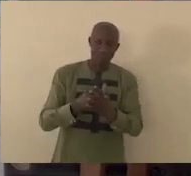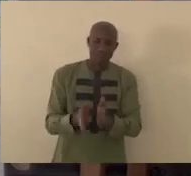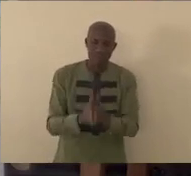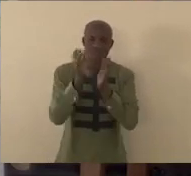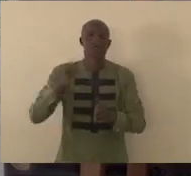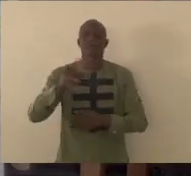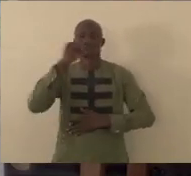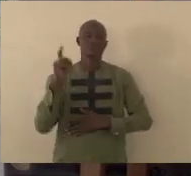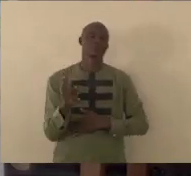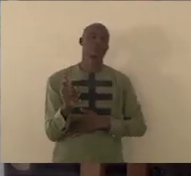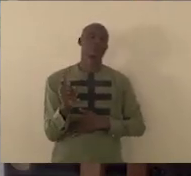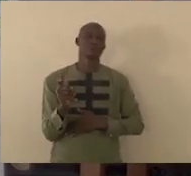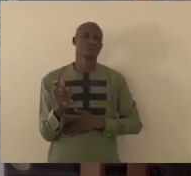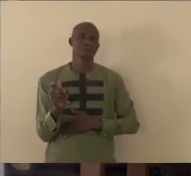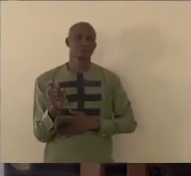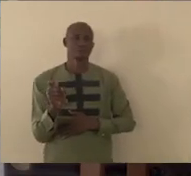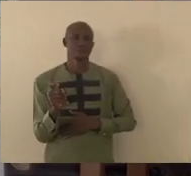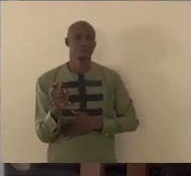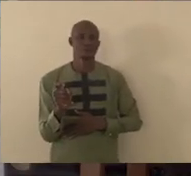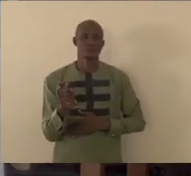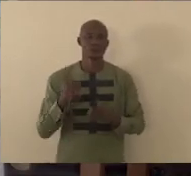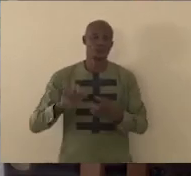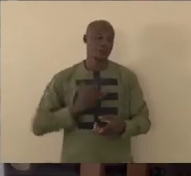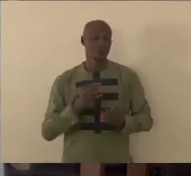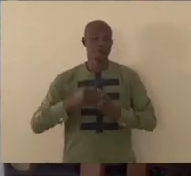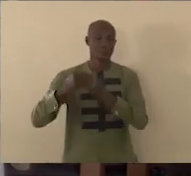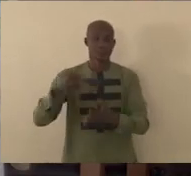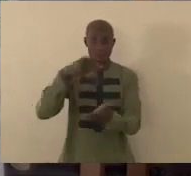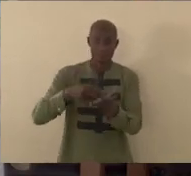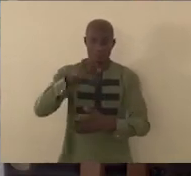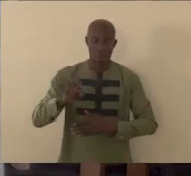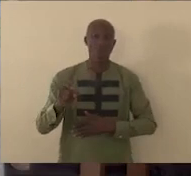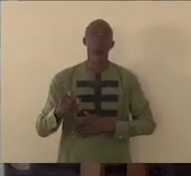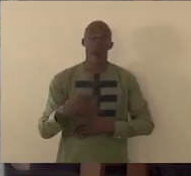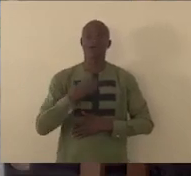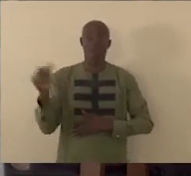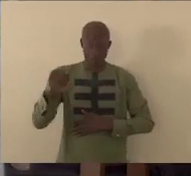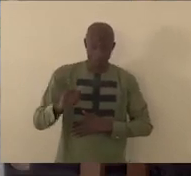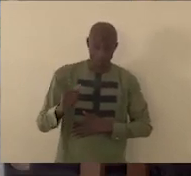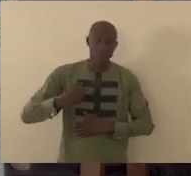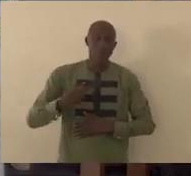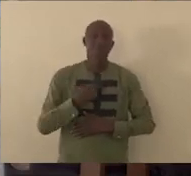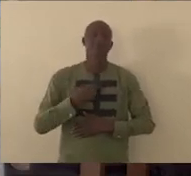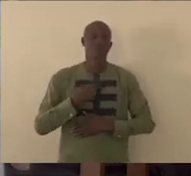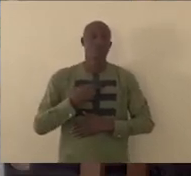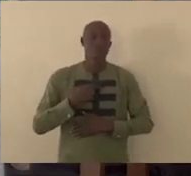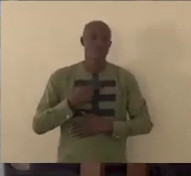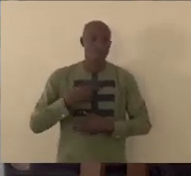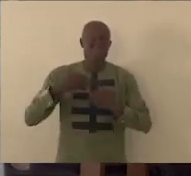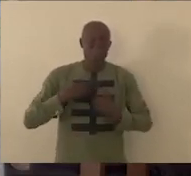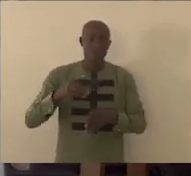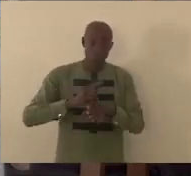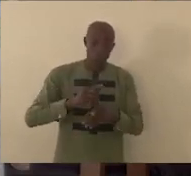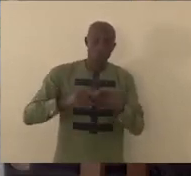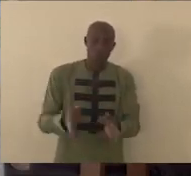occupying positions of power at all levels in our country the following questions. And yes, we owe it a duty to ask